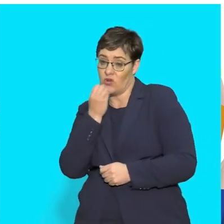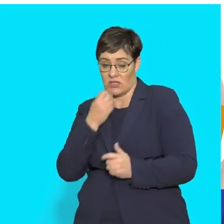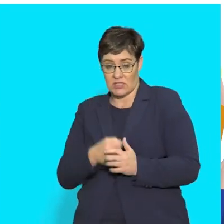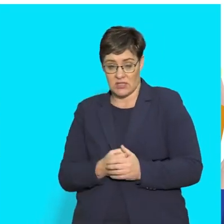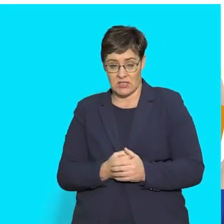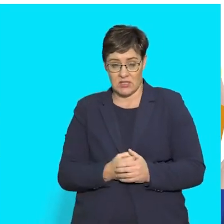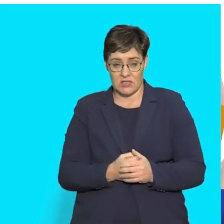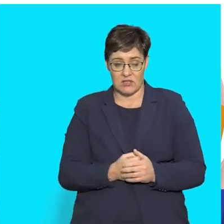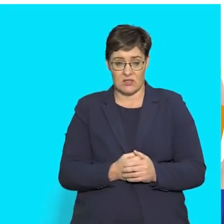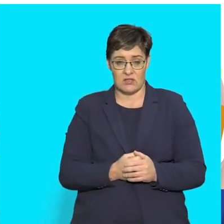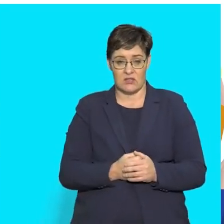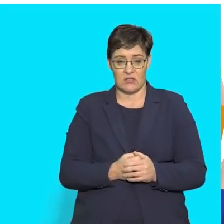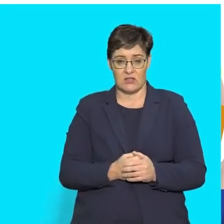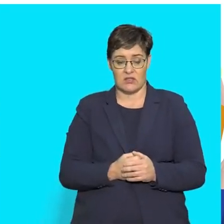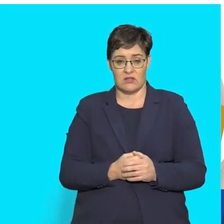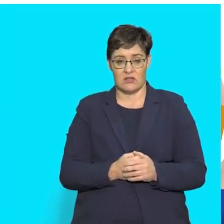same?